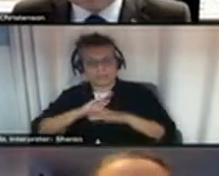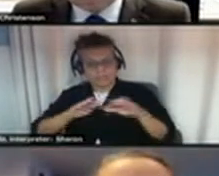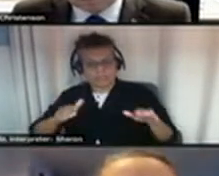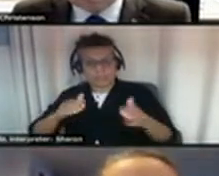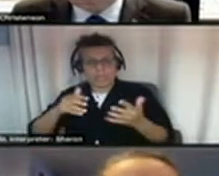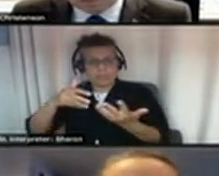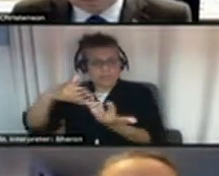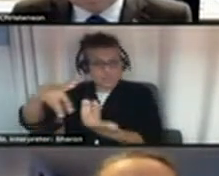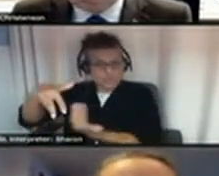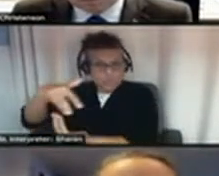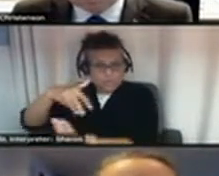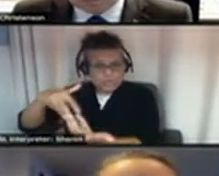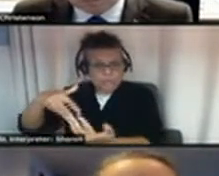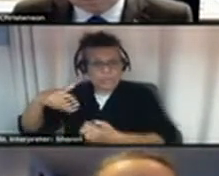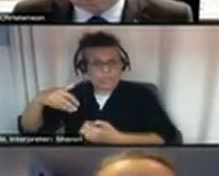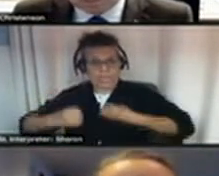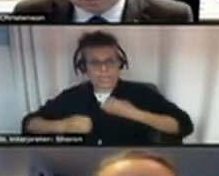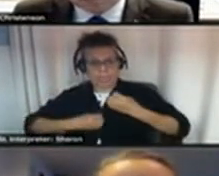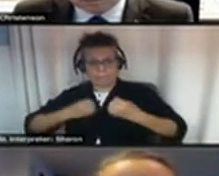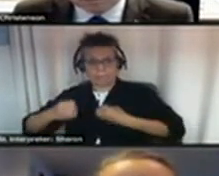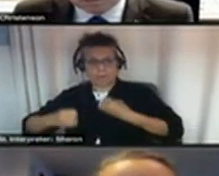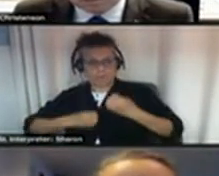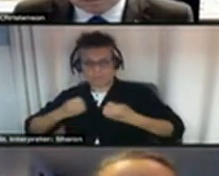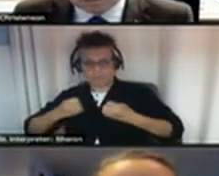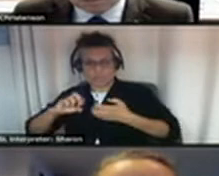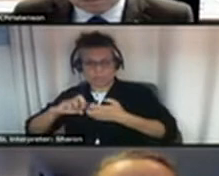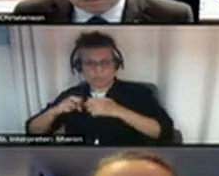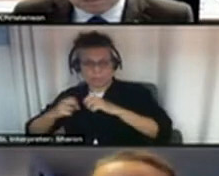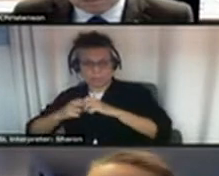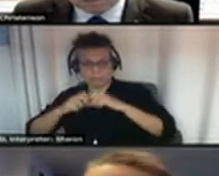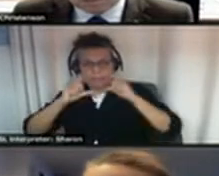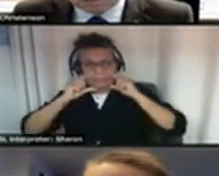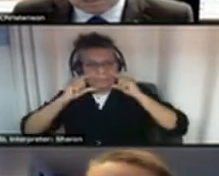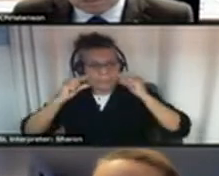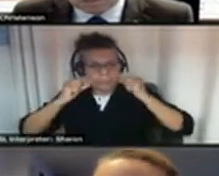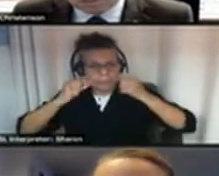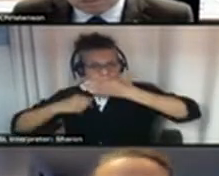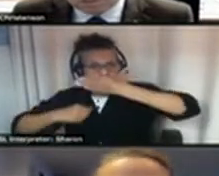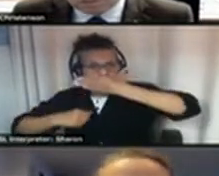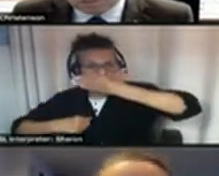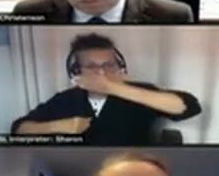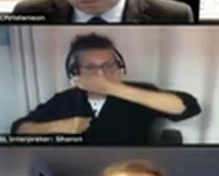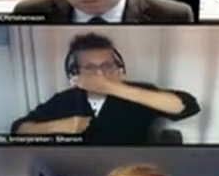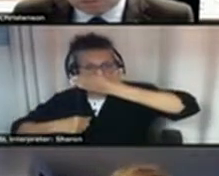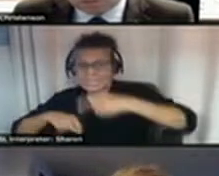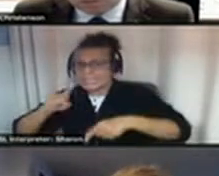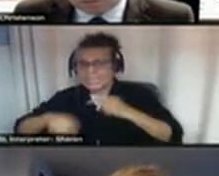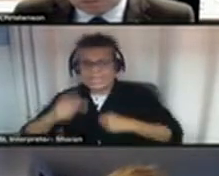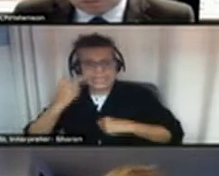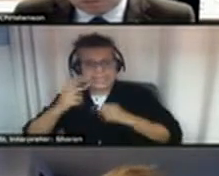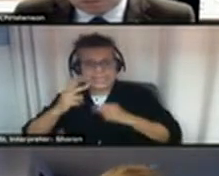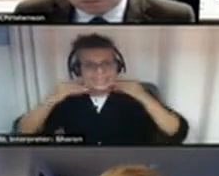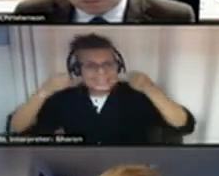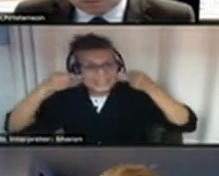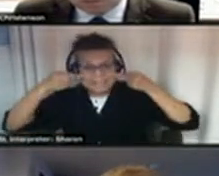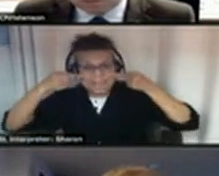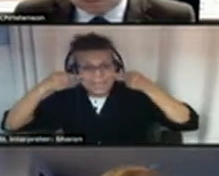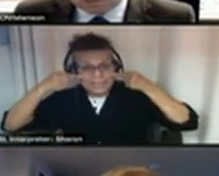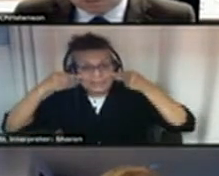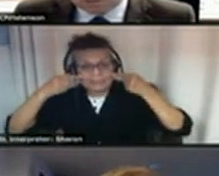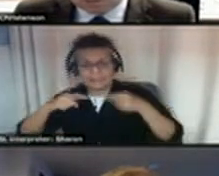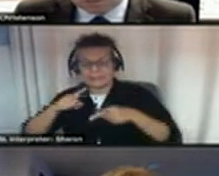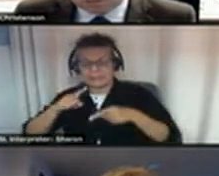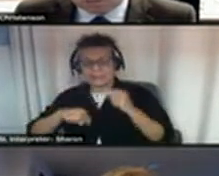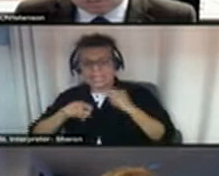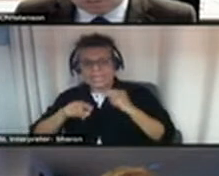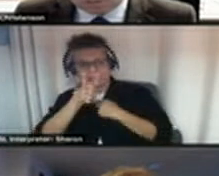and having a face covering over doesn't allow them to see or see their teacher's smile. It doesn't allow them to interpret